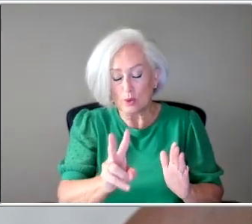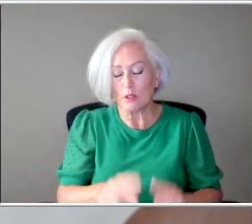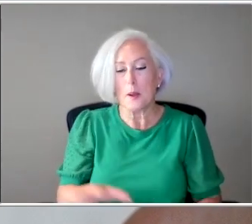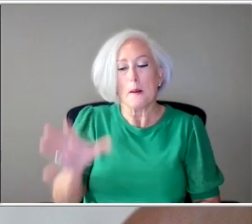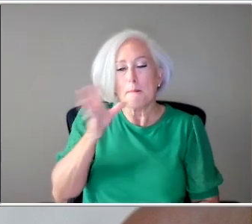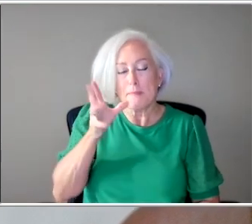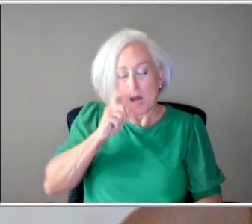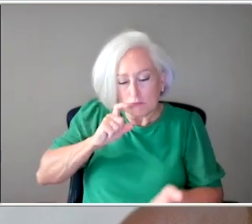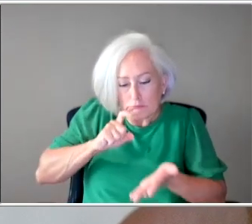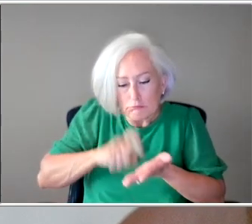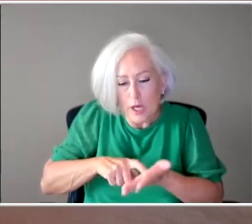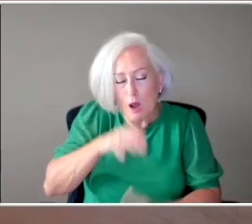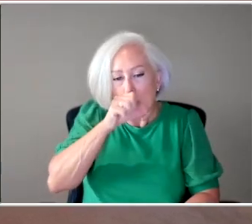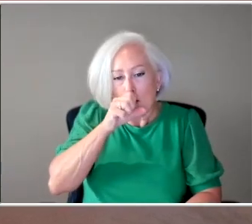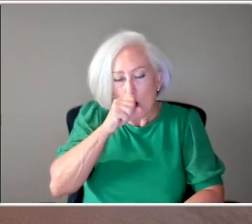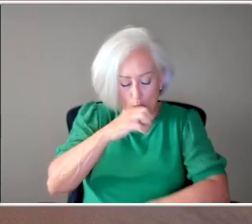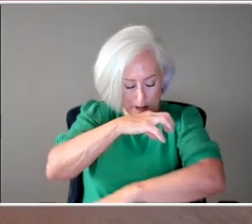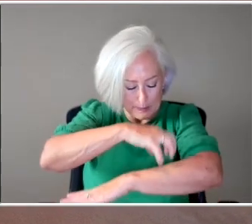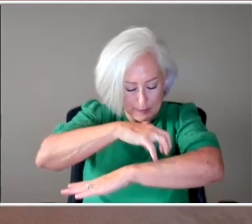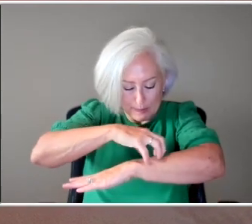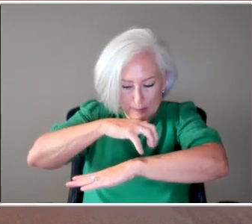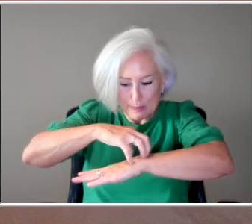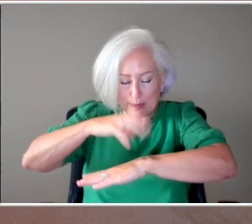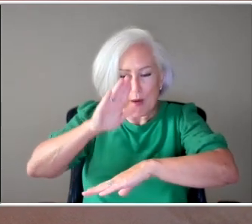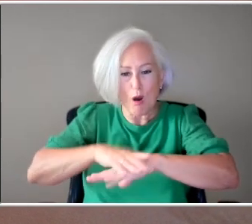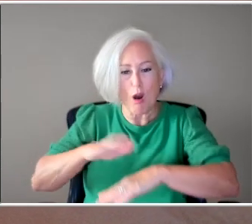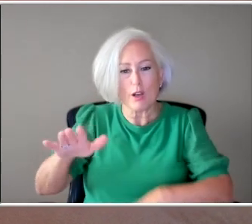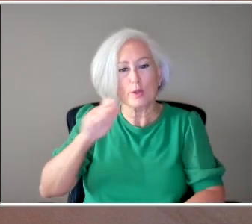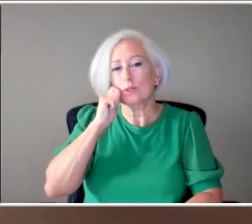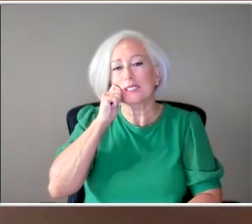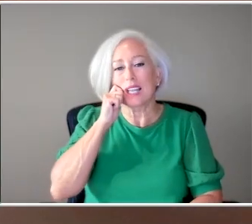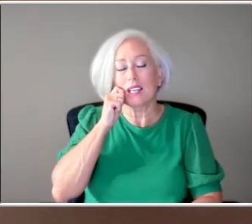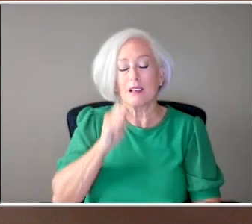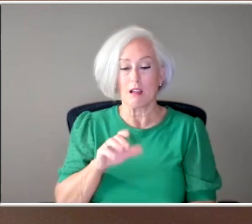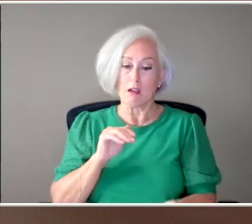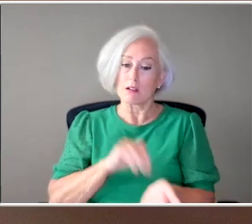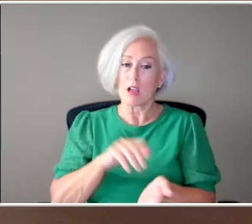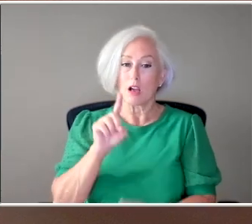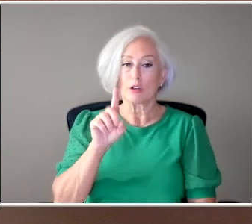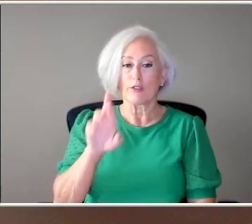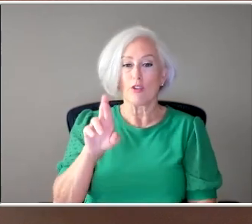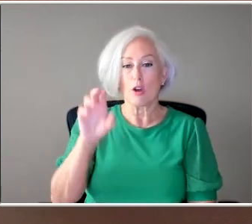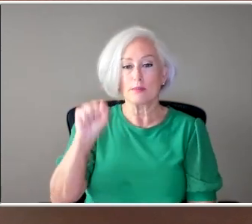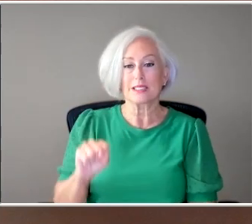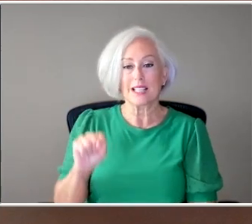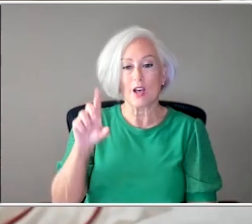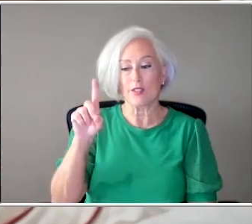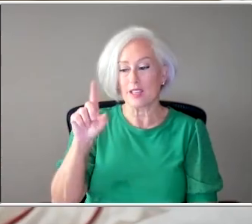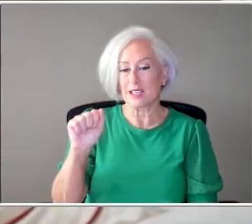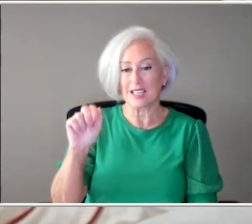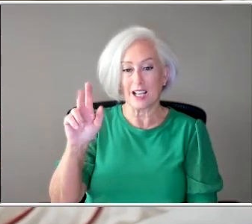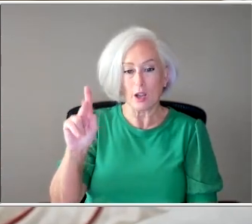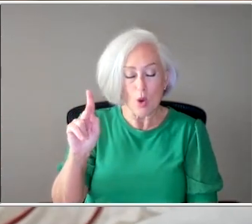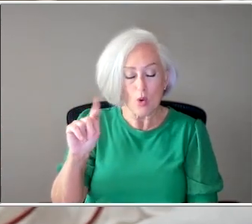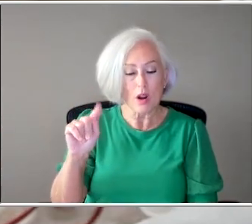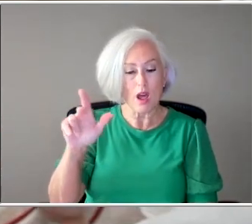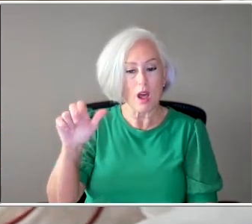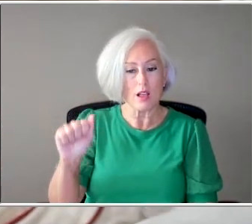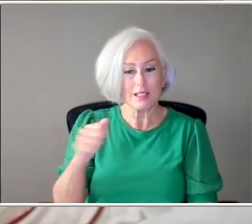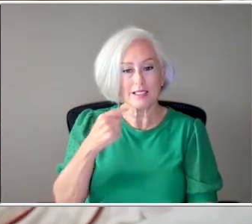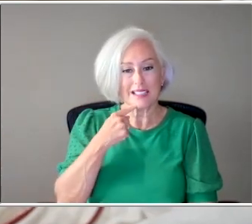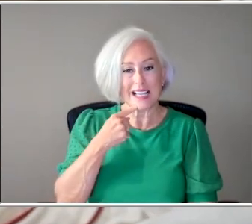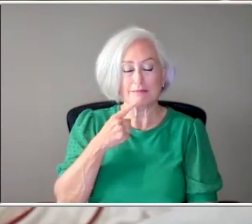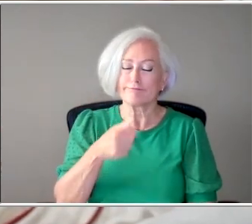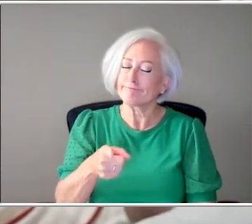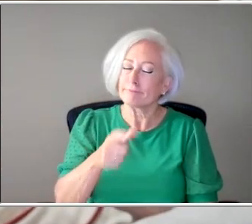on her baby's skin. She says the doctors in South Dakota told her it was because she wasn't bathing her properly. It was frustrating that